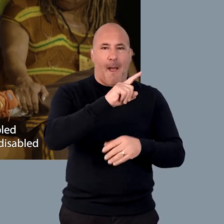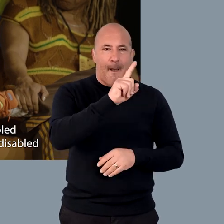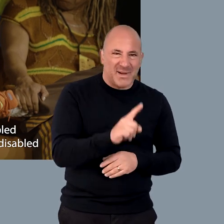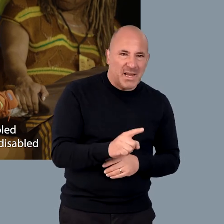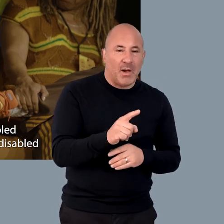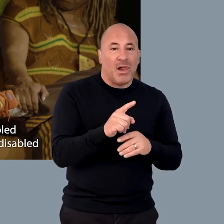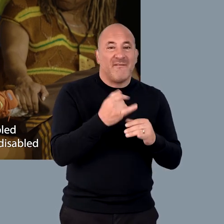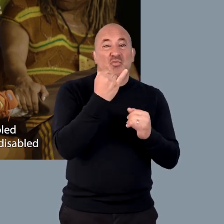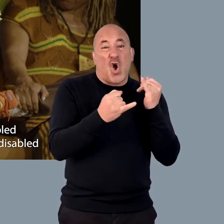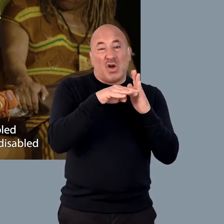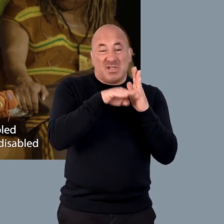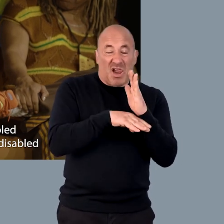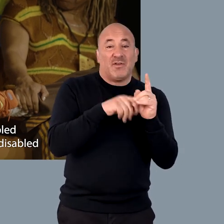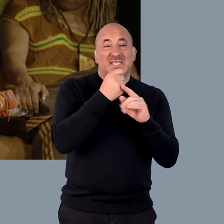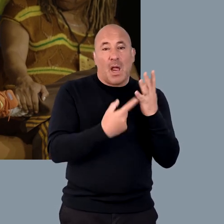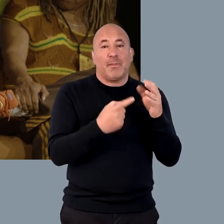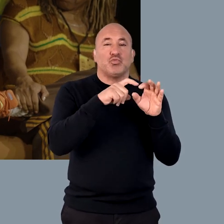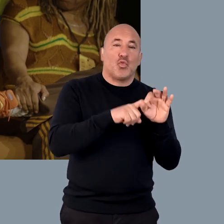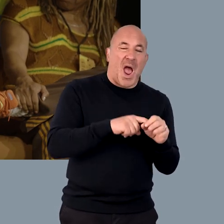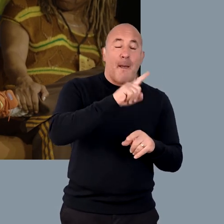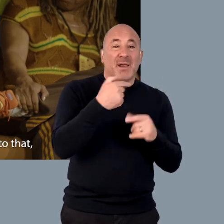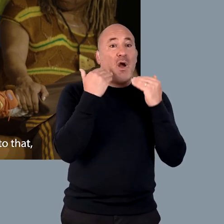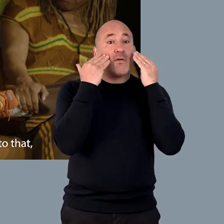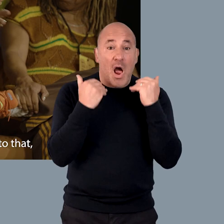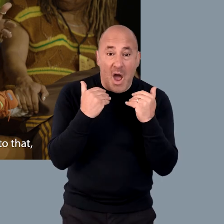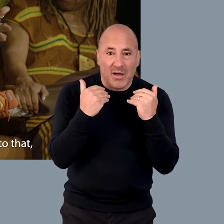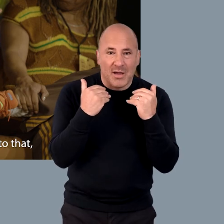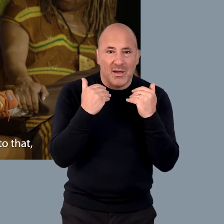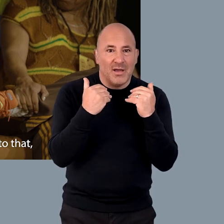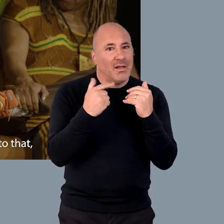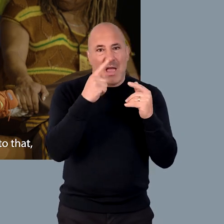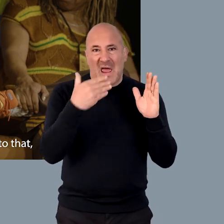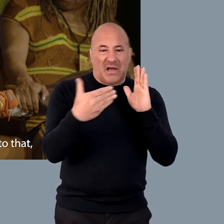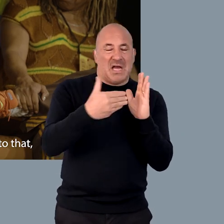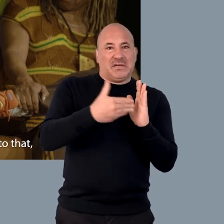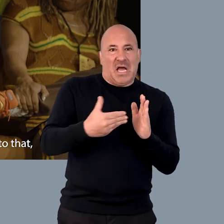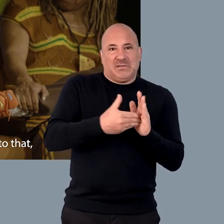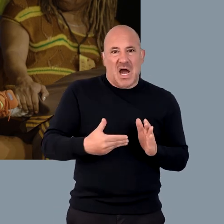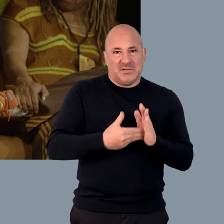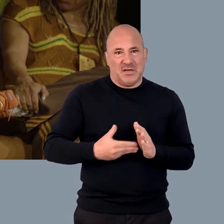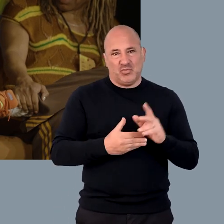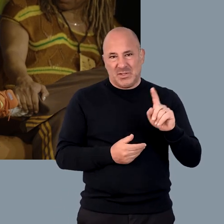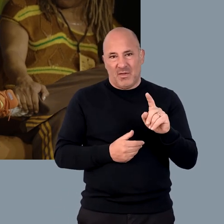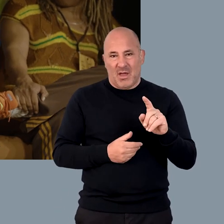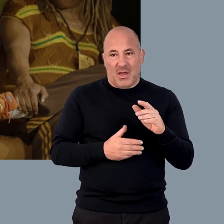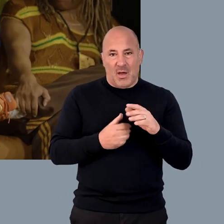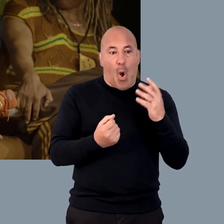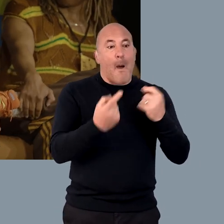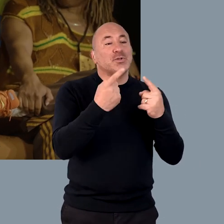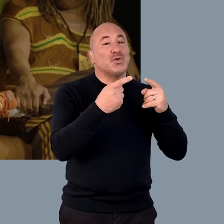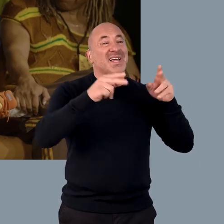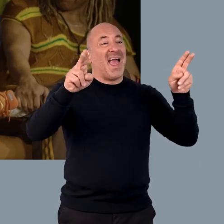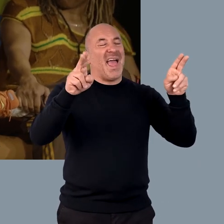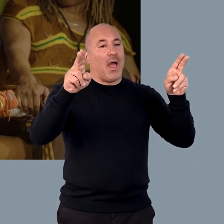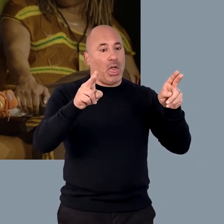for disabled queer people and even less opportunities for stable queer people of color And you can keep adding more Marginalizations to that and it's going to be